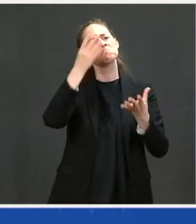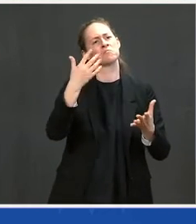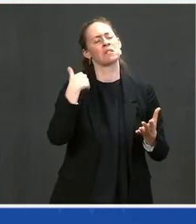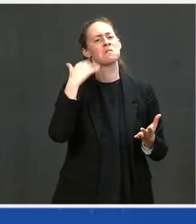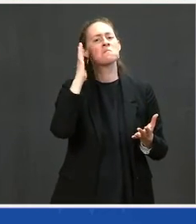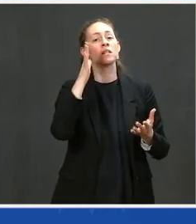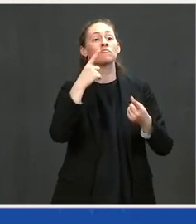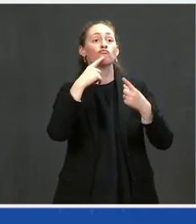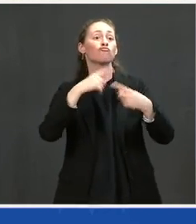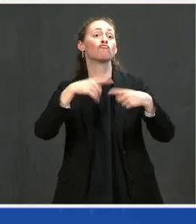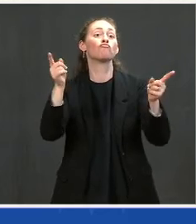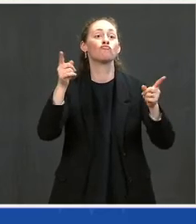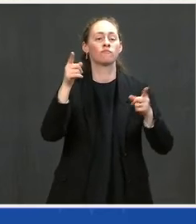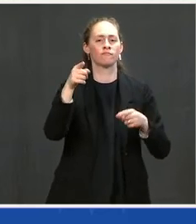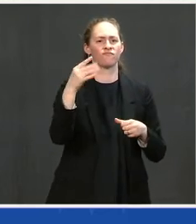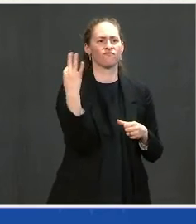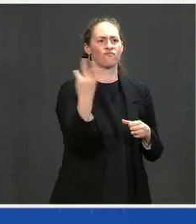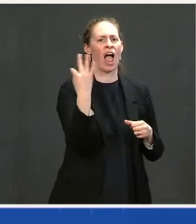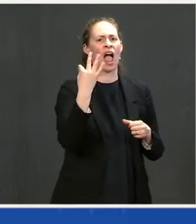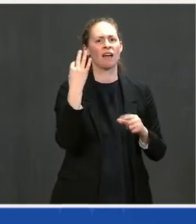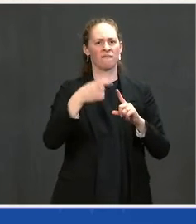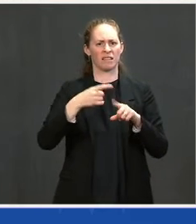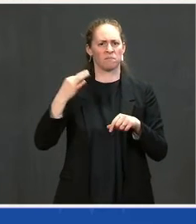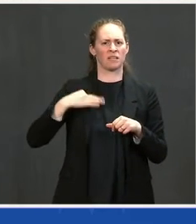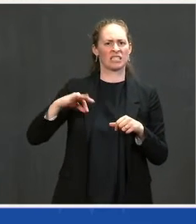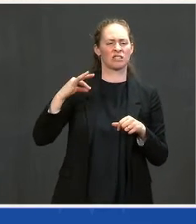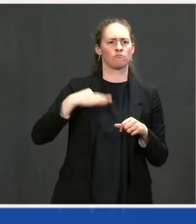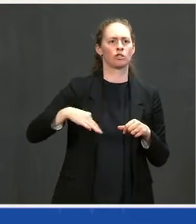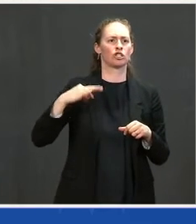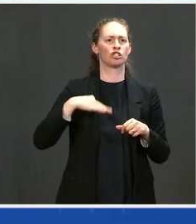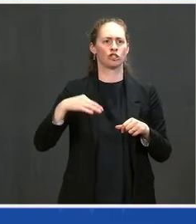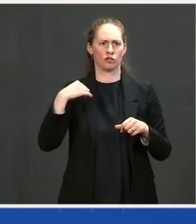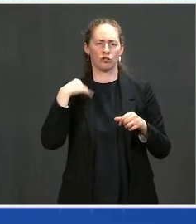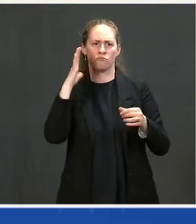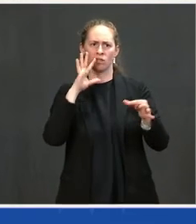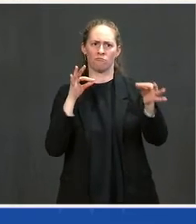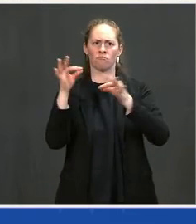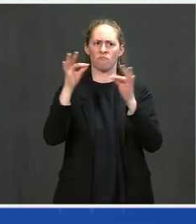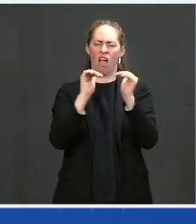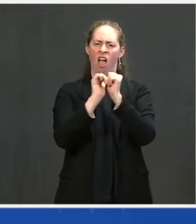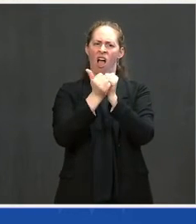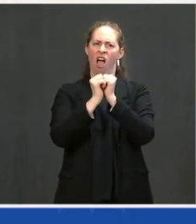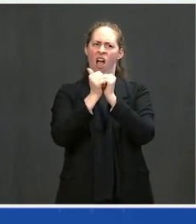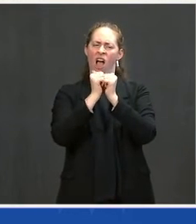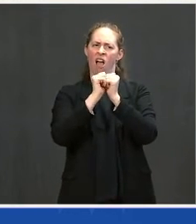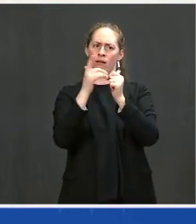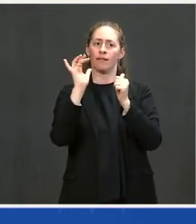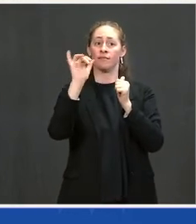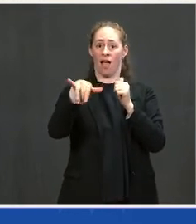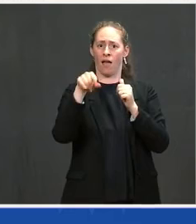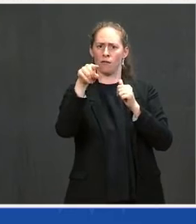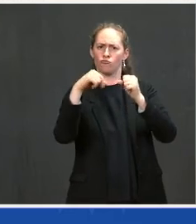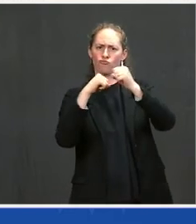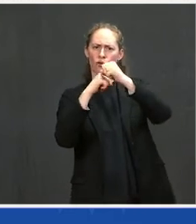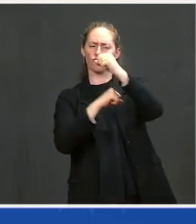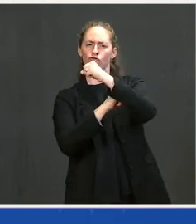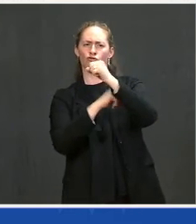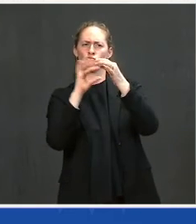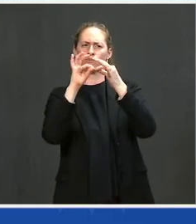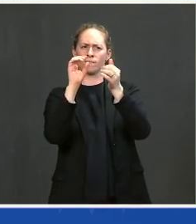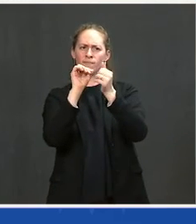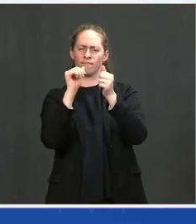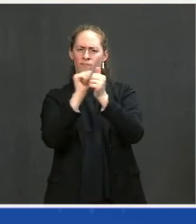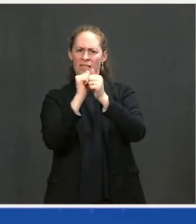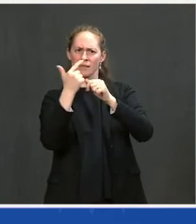is to rebuild the infrastructure, both physical and